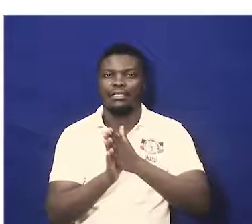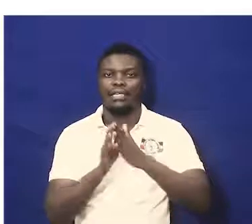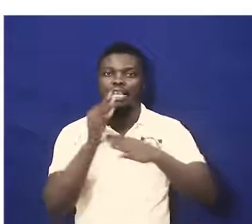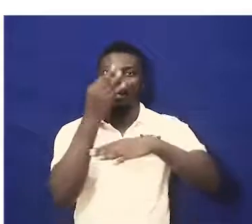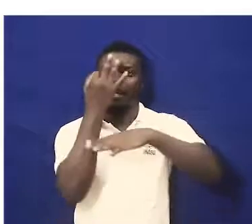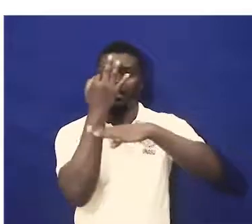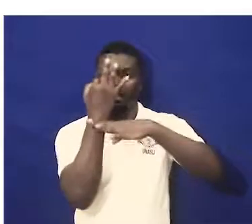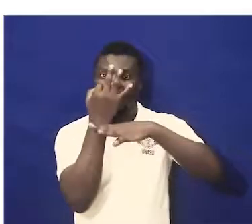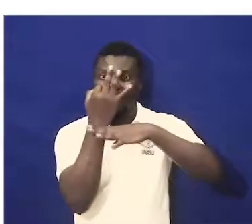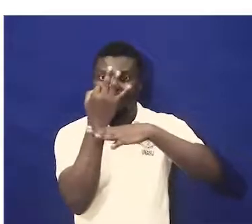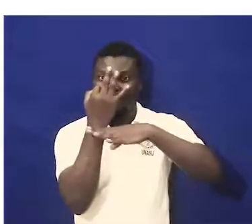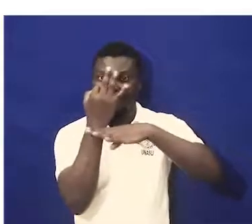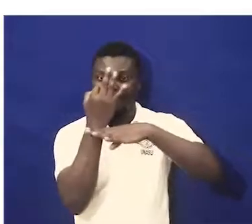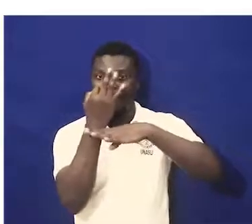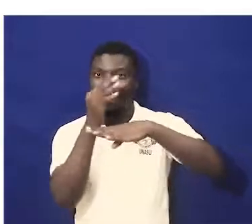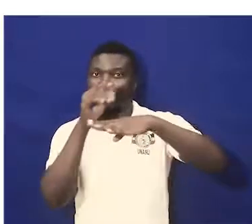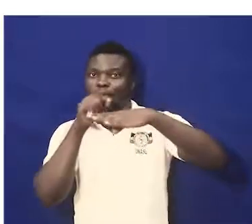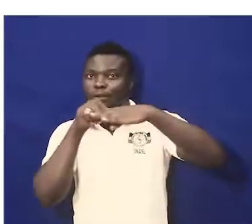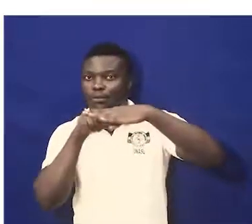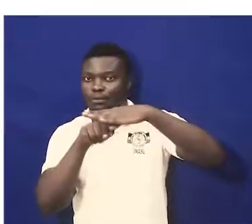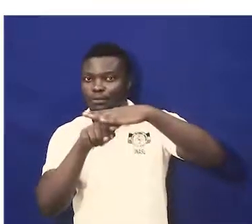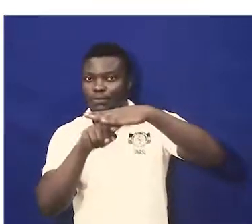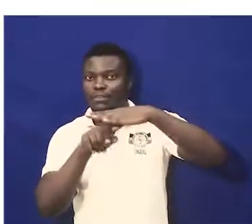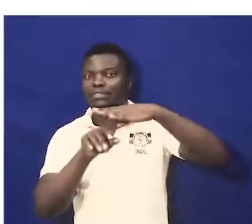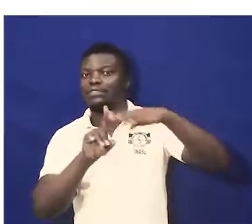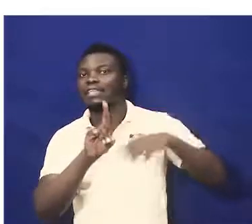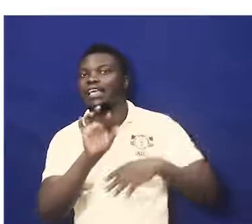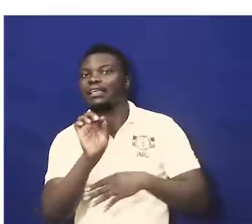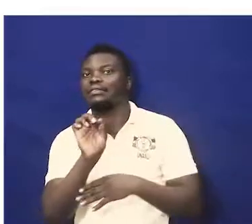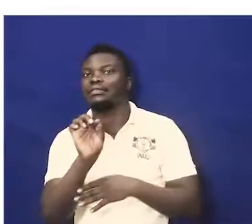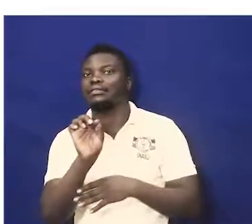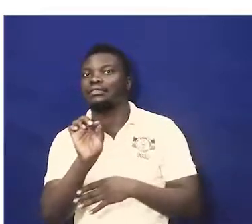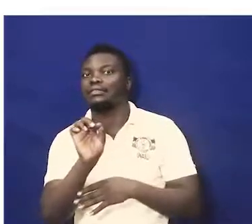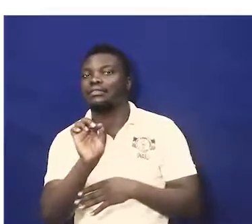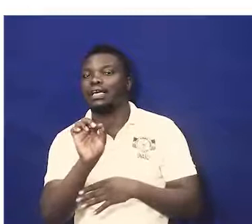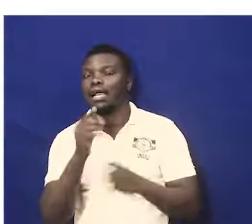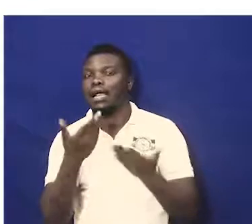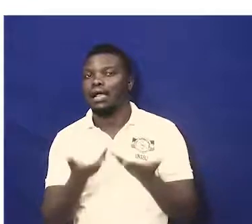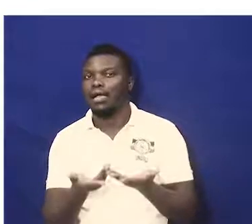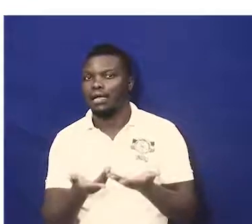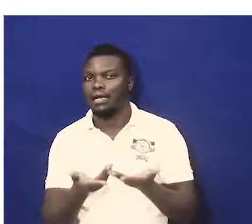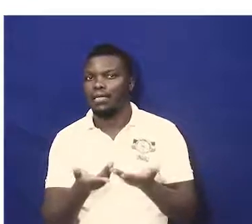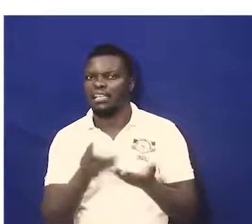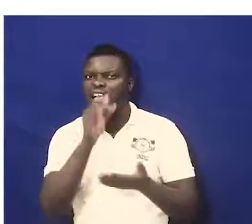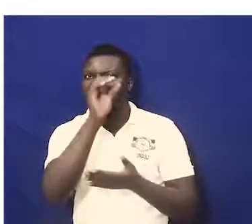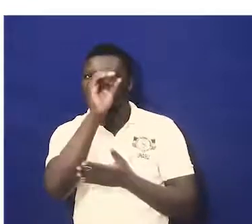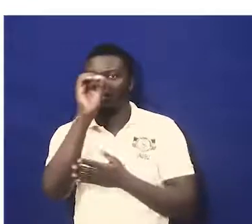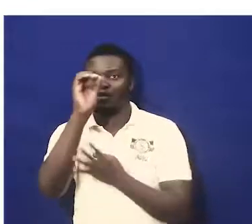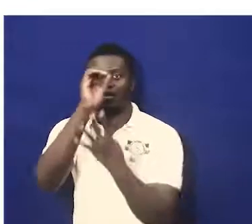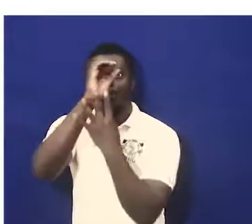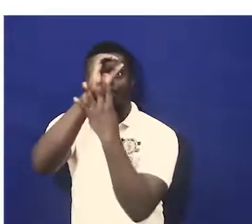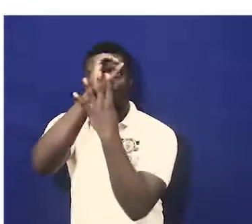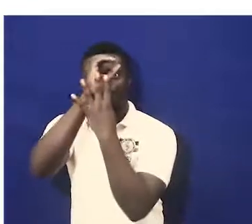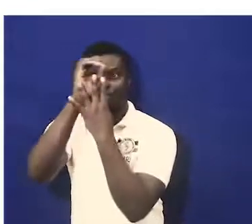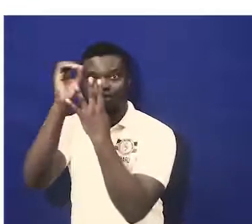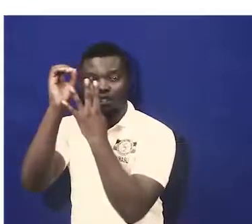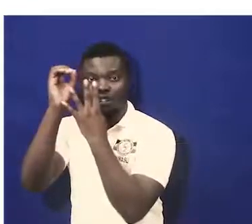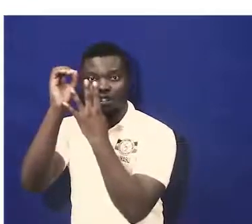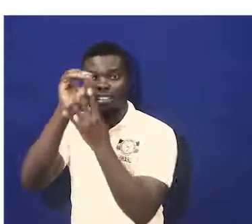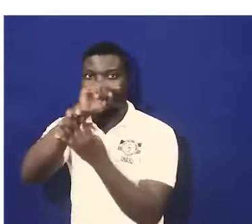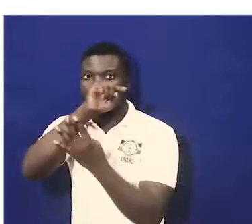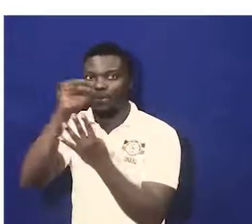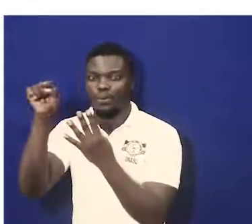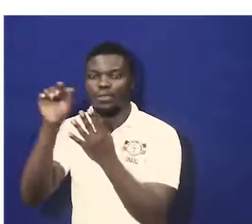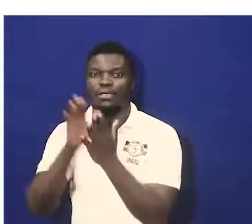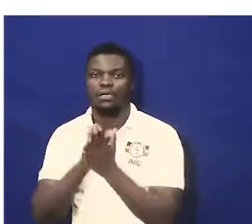get 3 divided by 18. And that removes the 4 zeros in front of